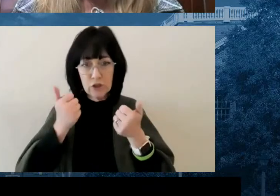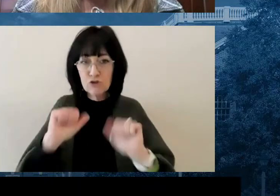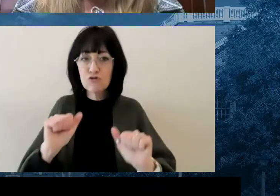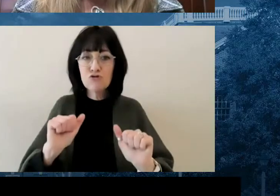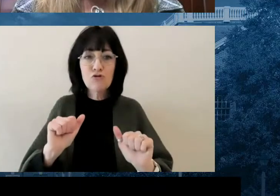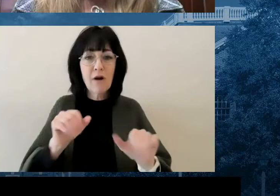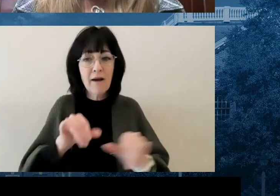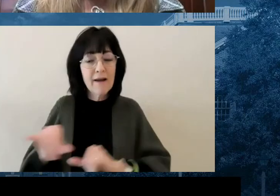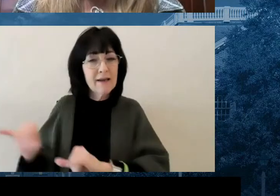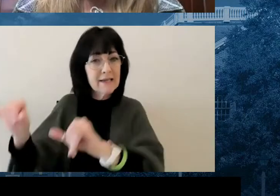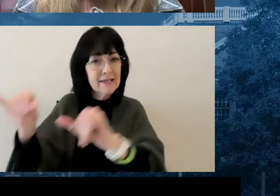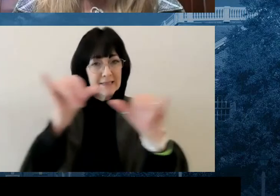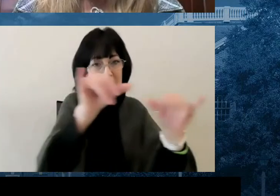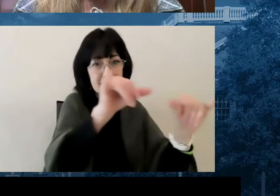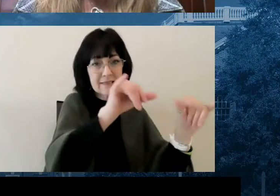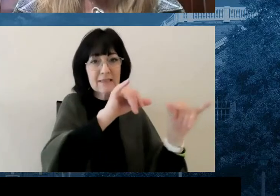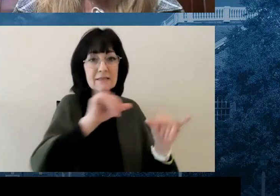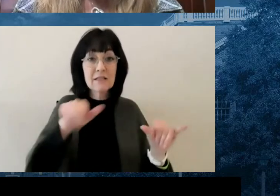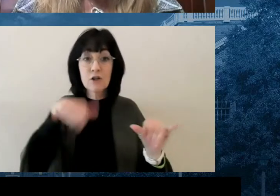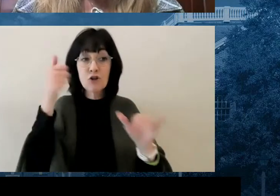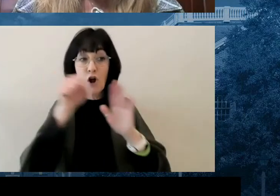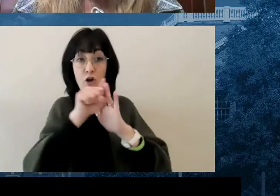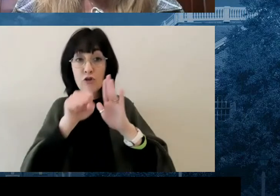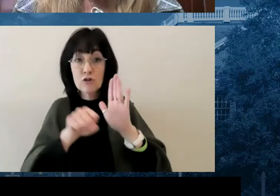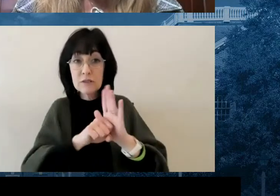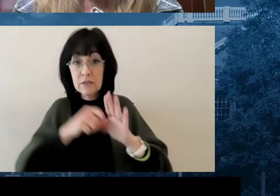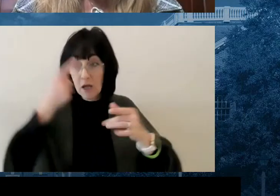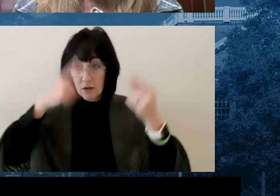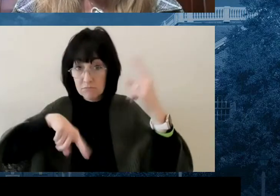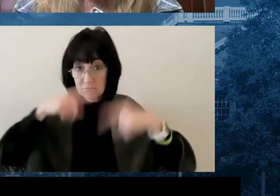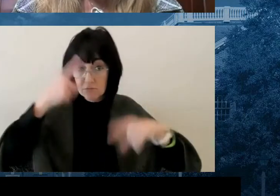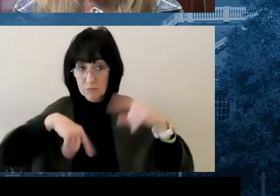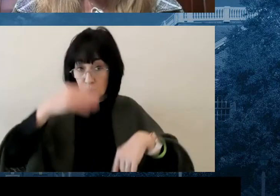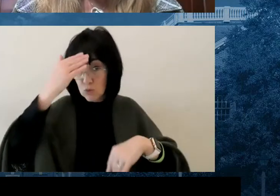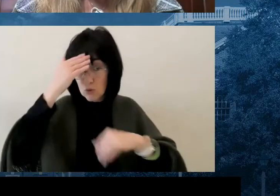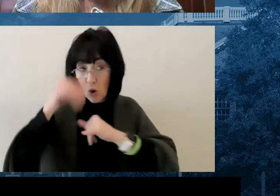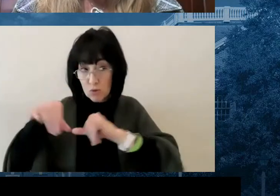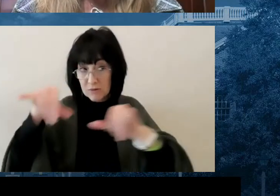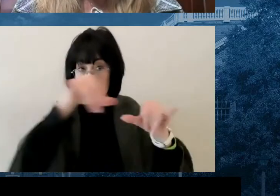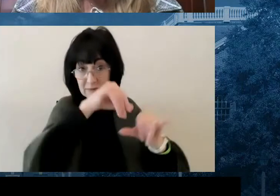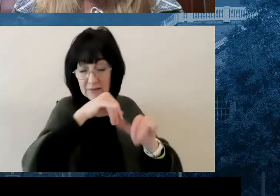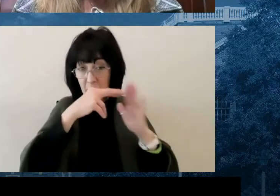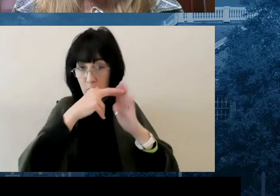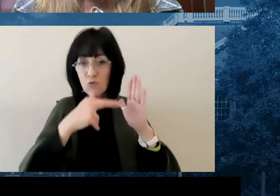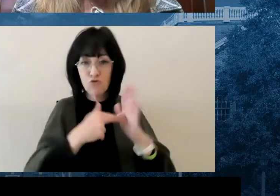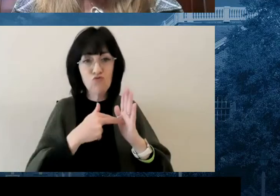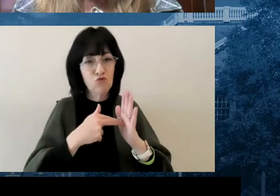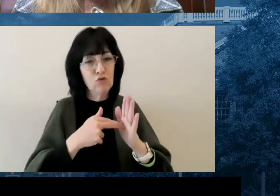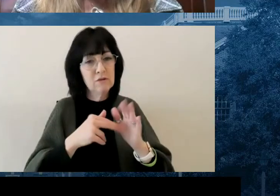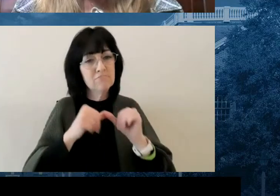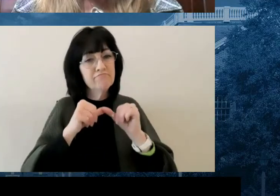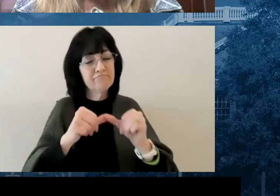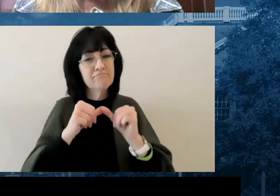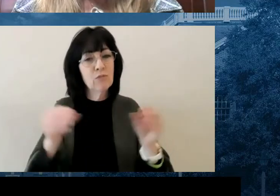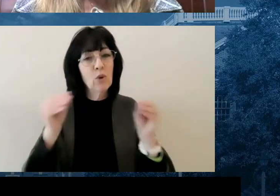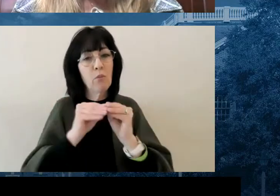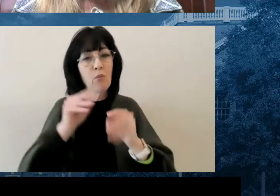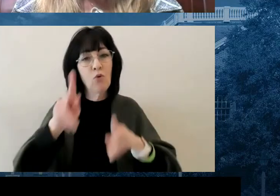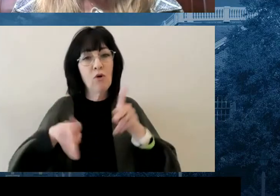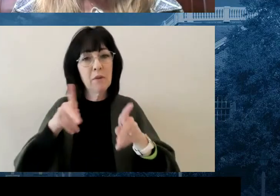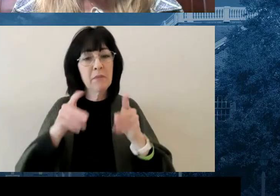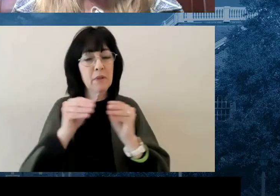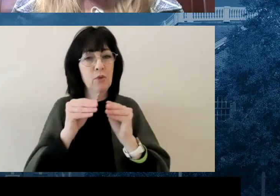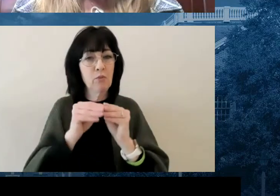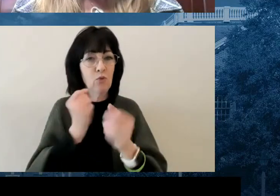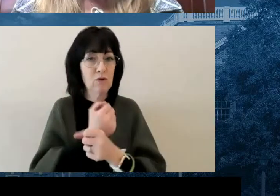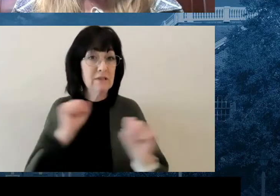similar across borders makes a lot of sense. Do you see any possibility Delaware may have to roll